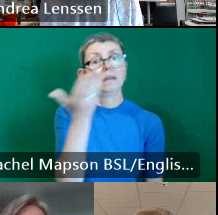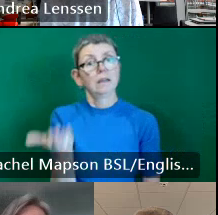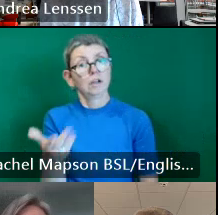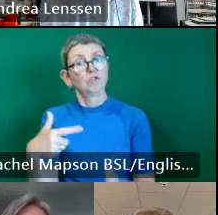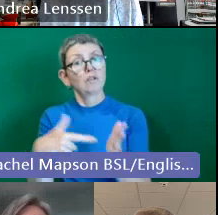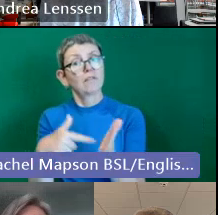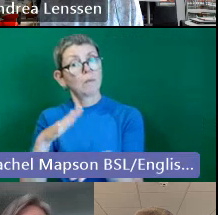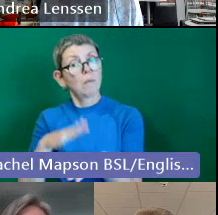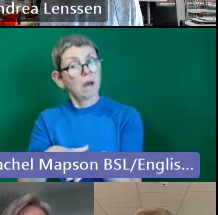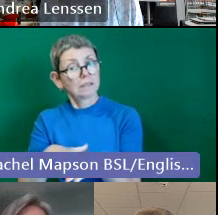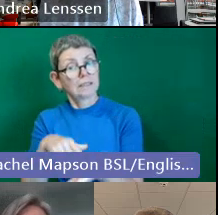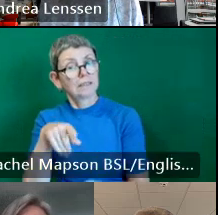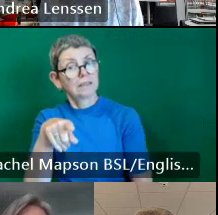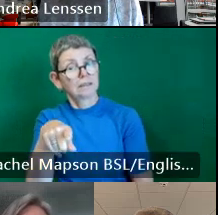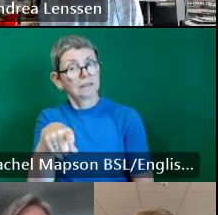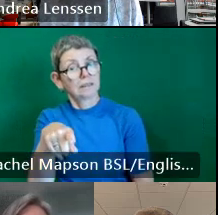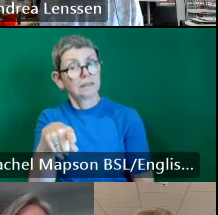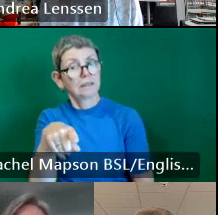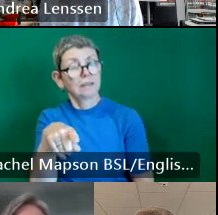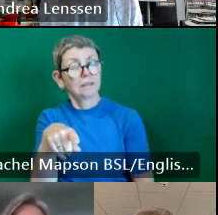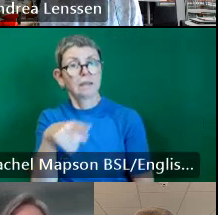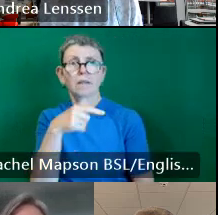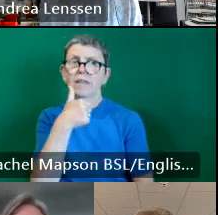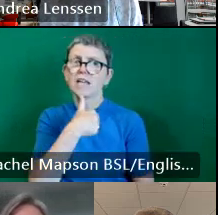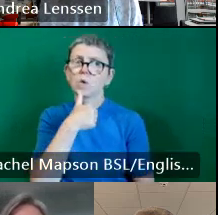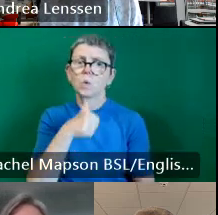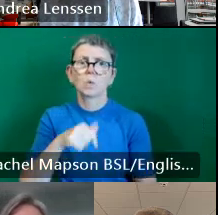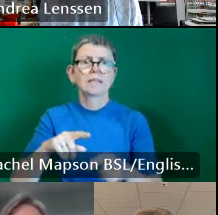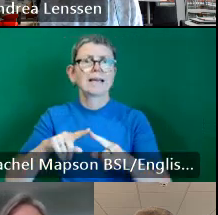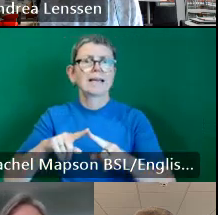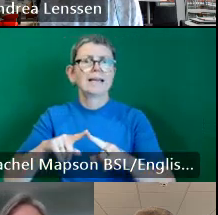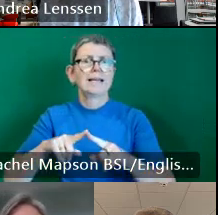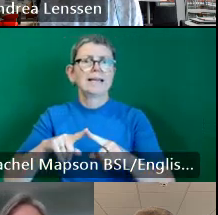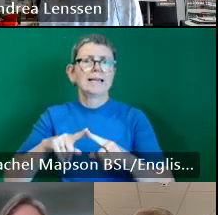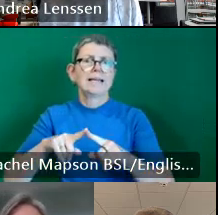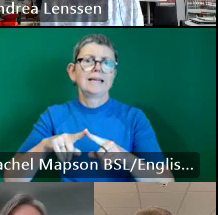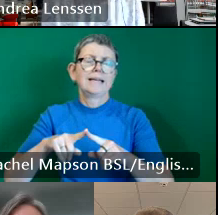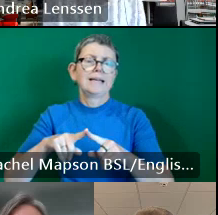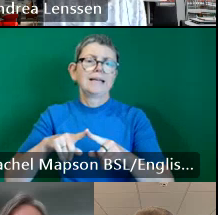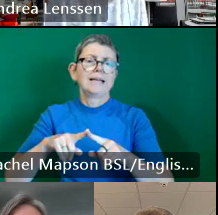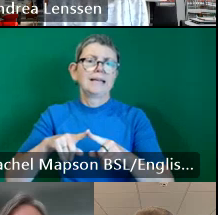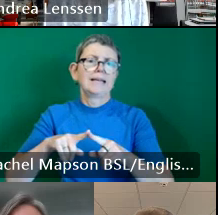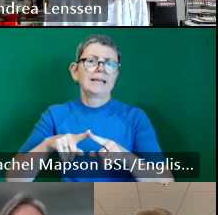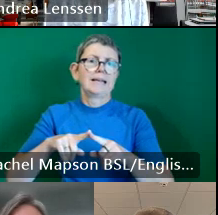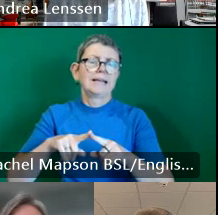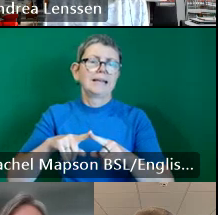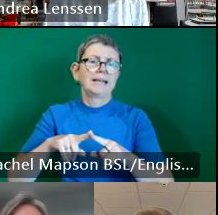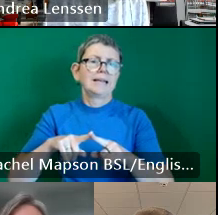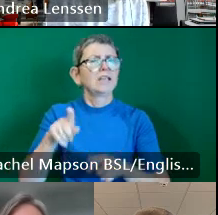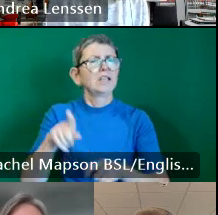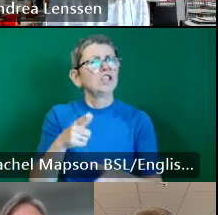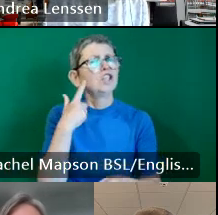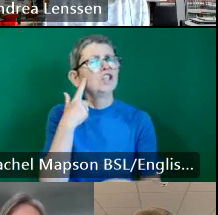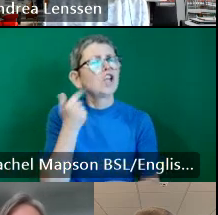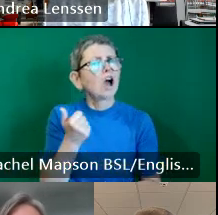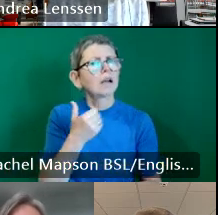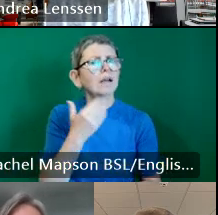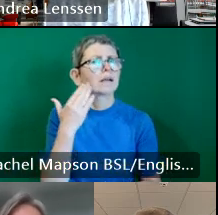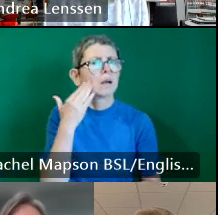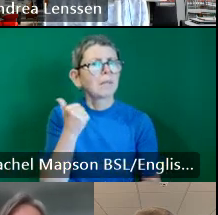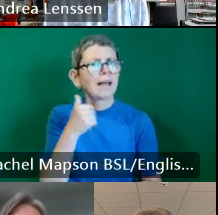Martin, they use many images of him being, now this is, if people that don't know the story, he was a young Black boy walking